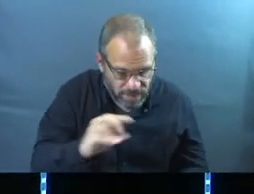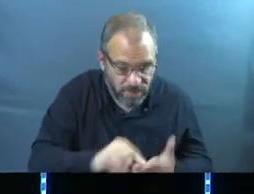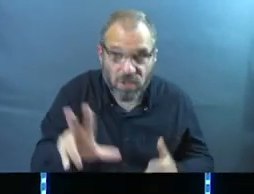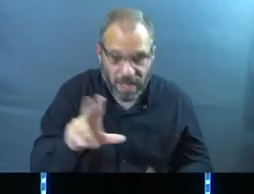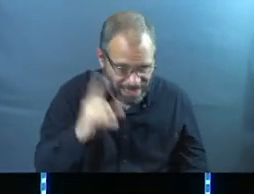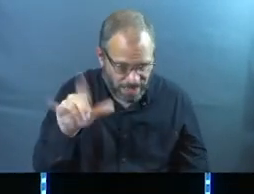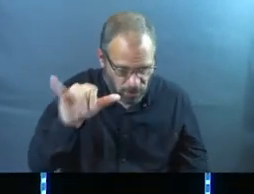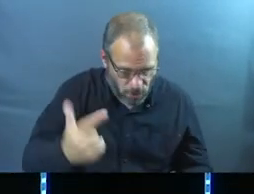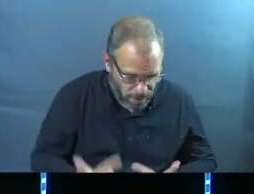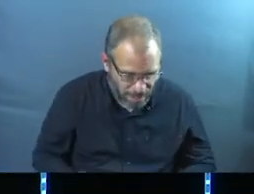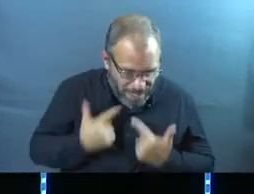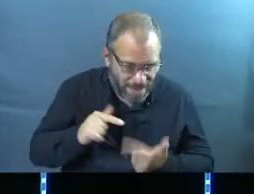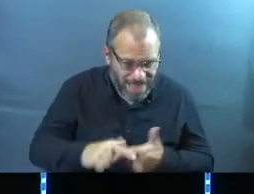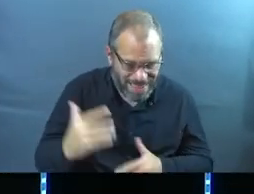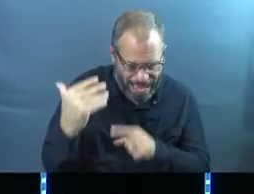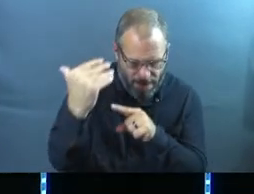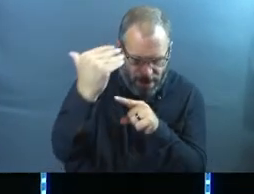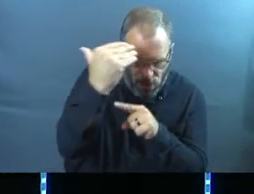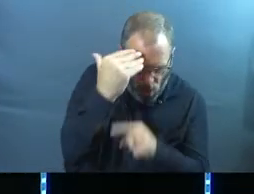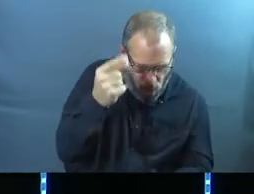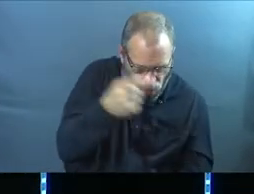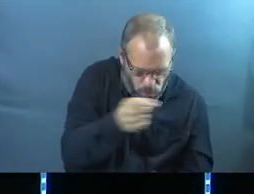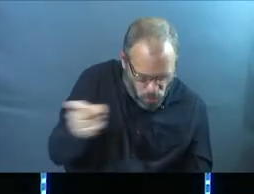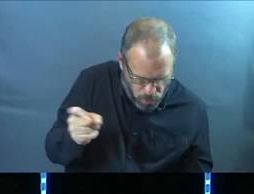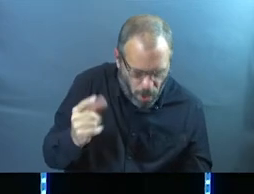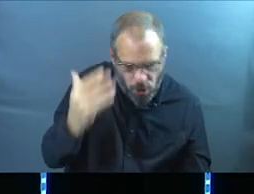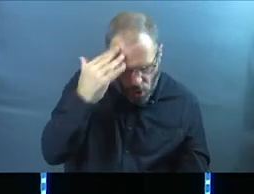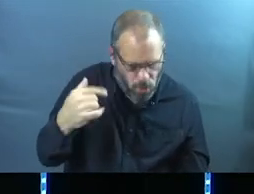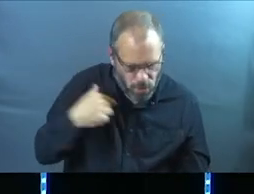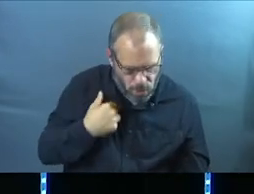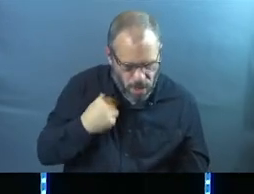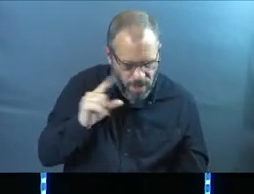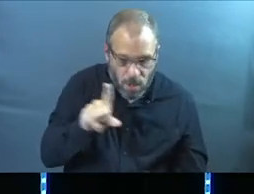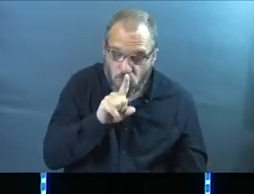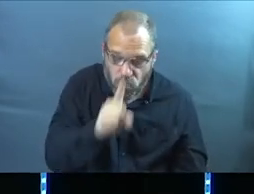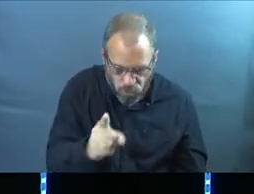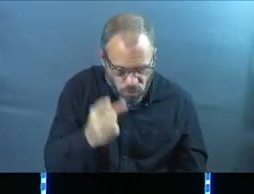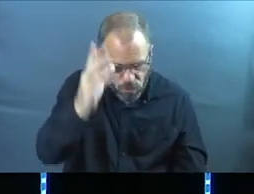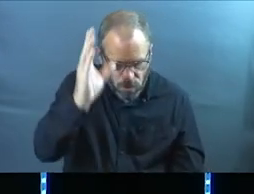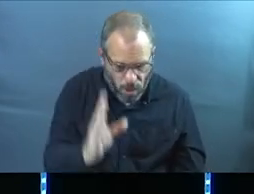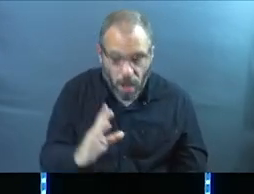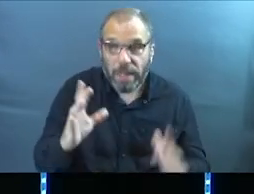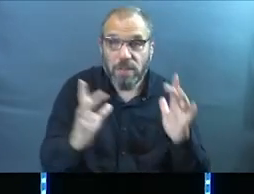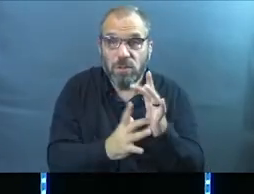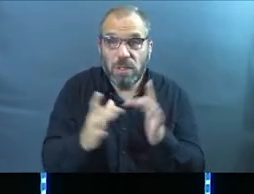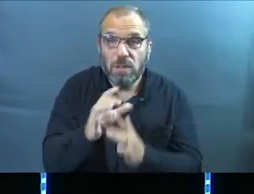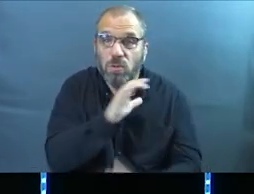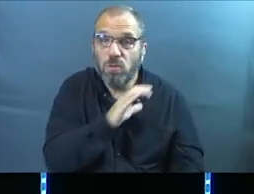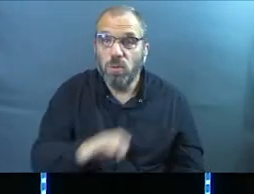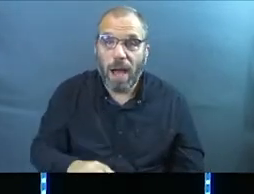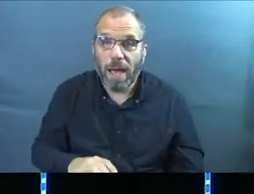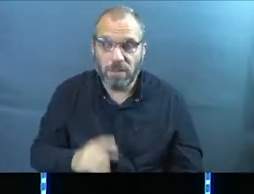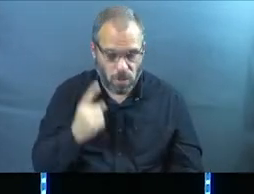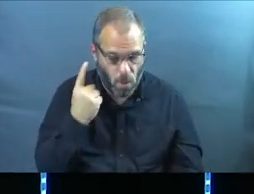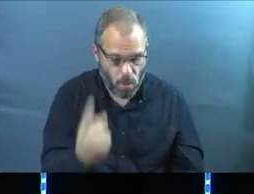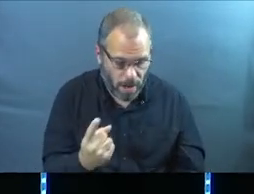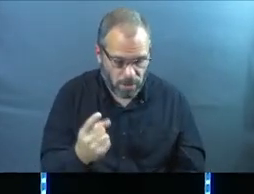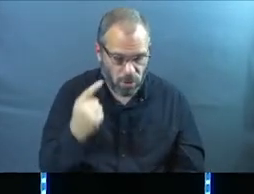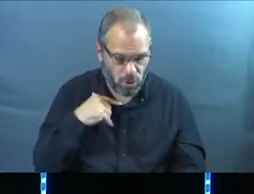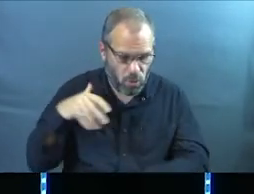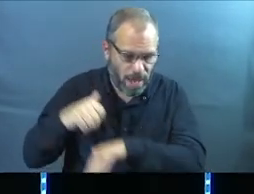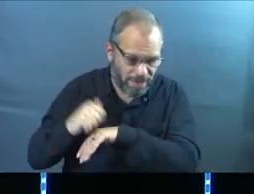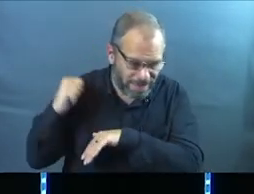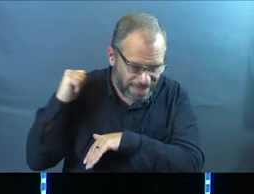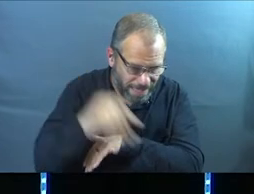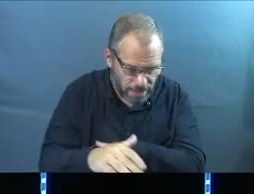is eternal life, that they may know you, the only true God, and Jesus Christ, the one that you have